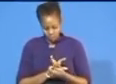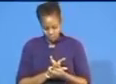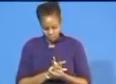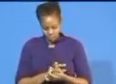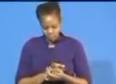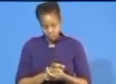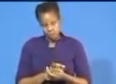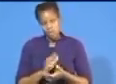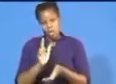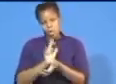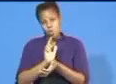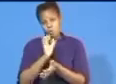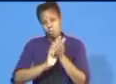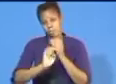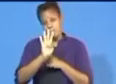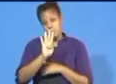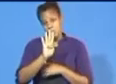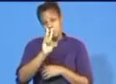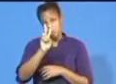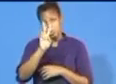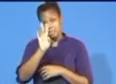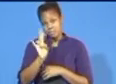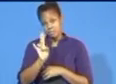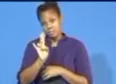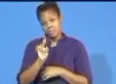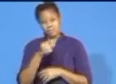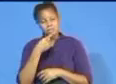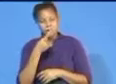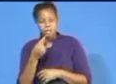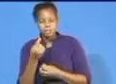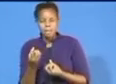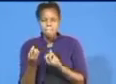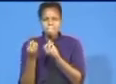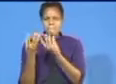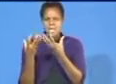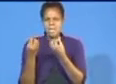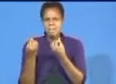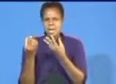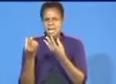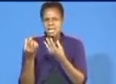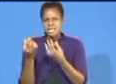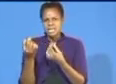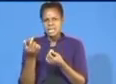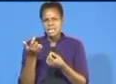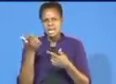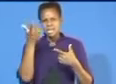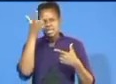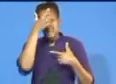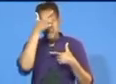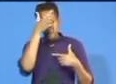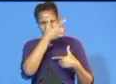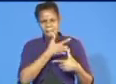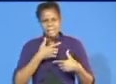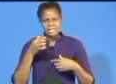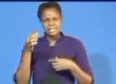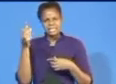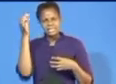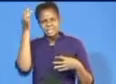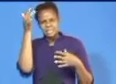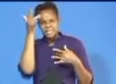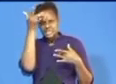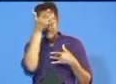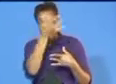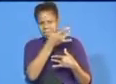Luke 4:27, and many lepers were in Israel in